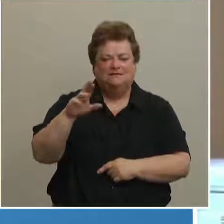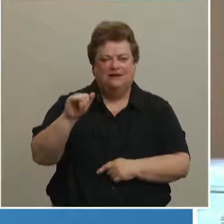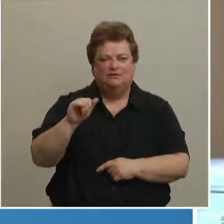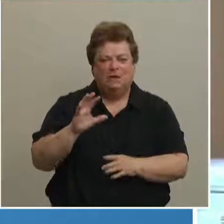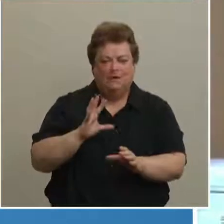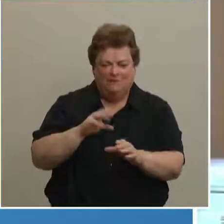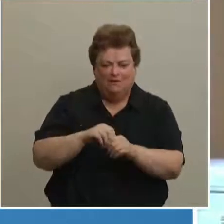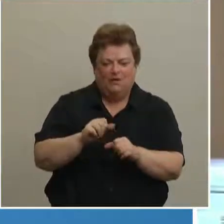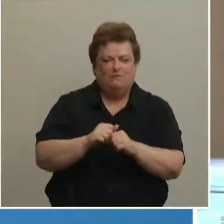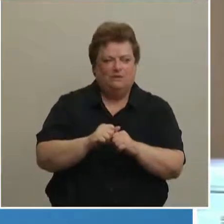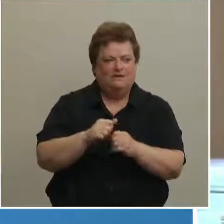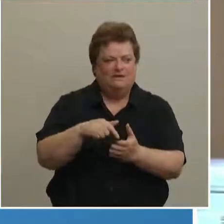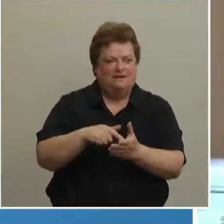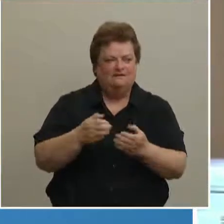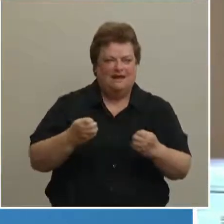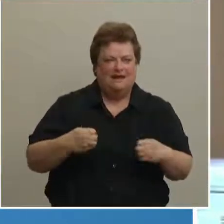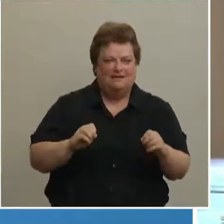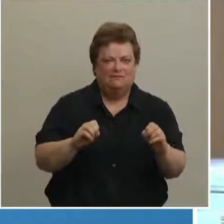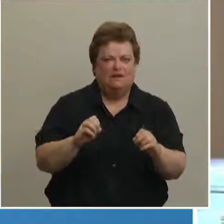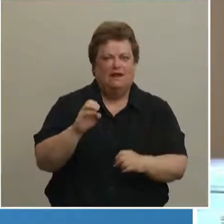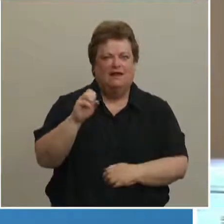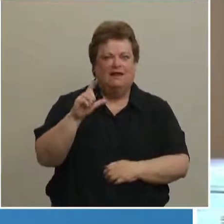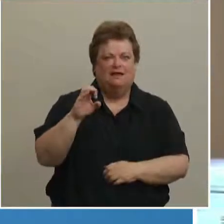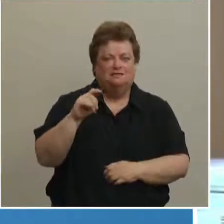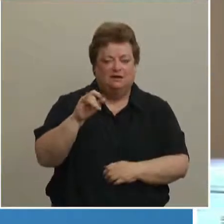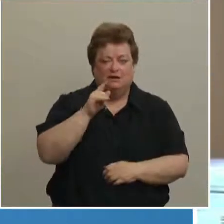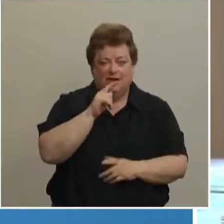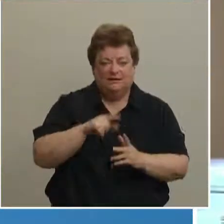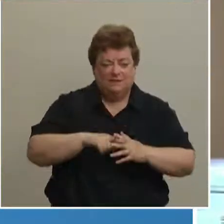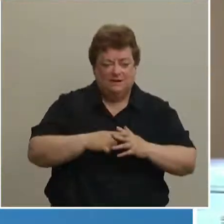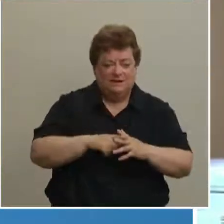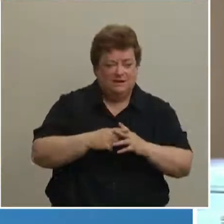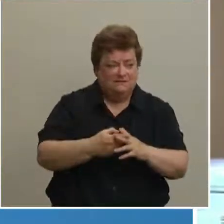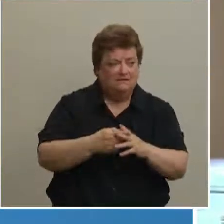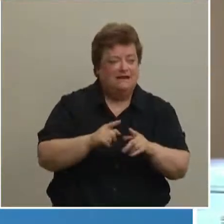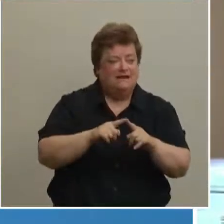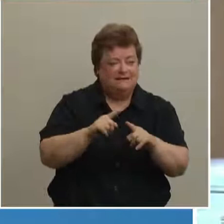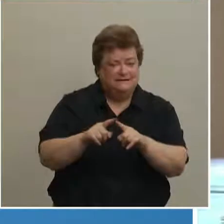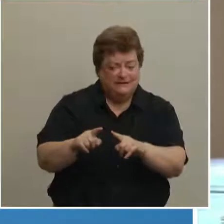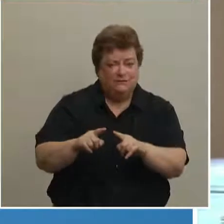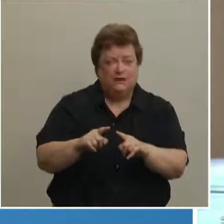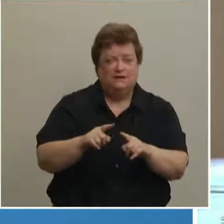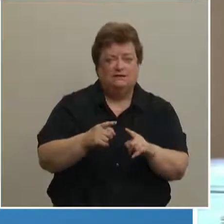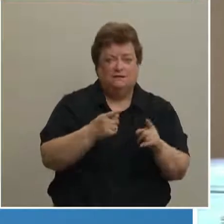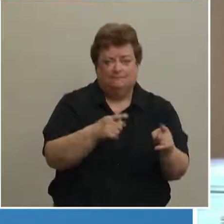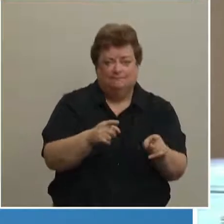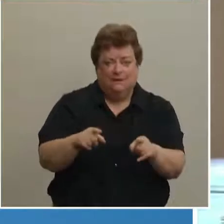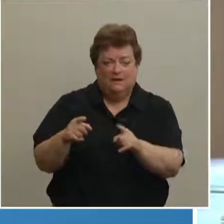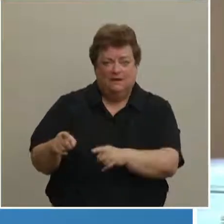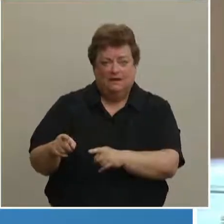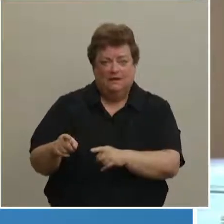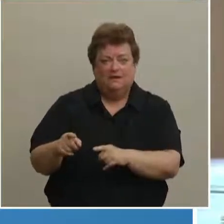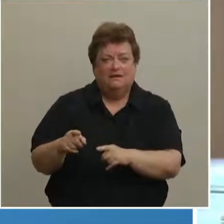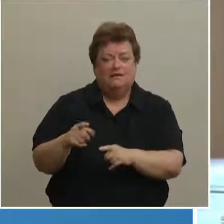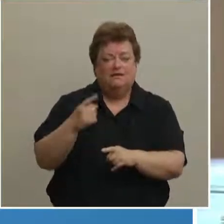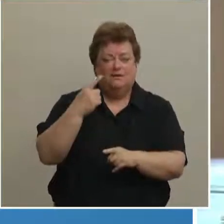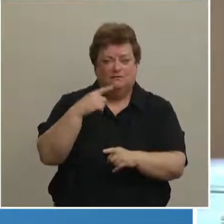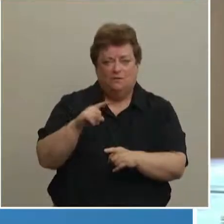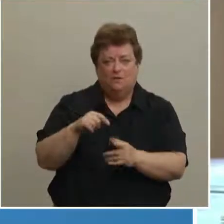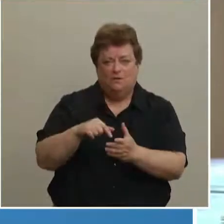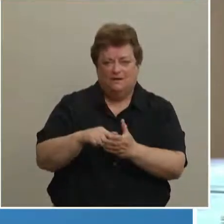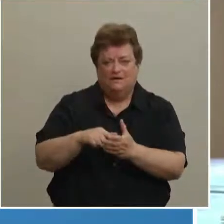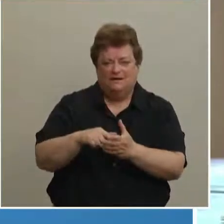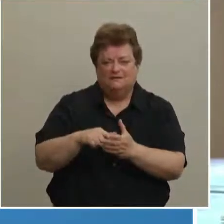effort is. Actually, El Centro has been implementing several initiatives regarding the whole COVID epidemic